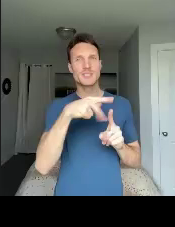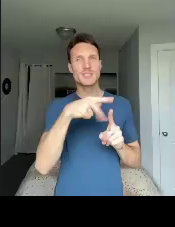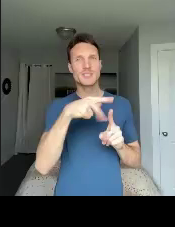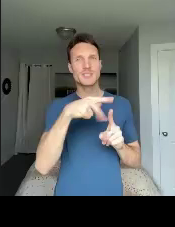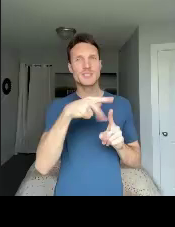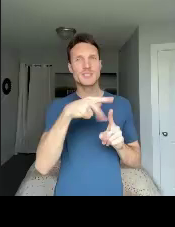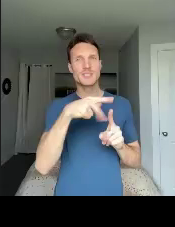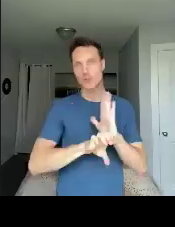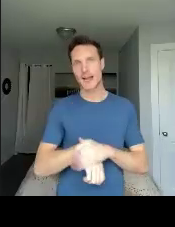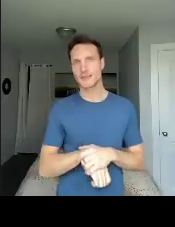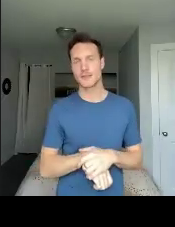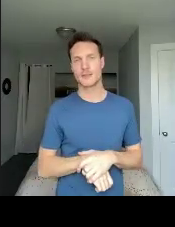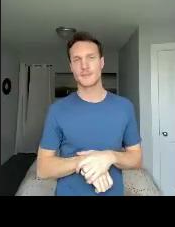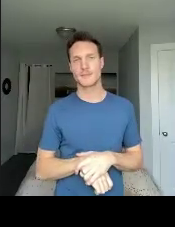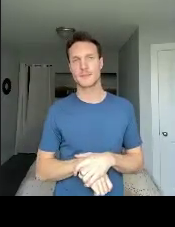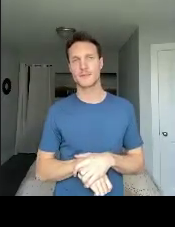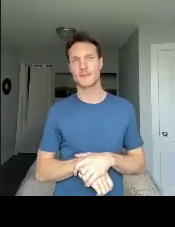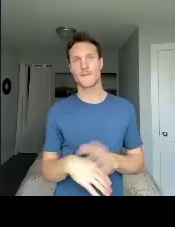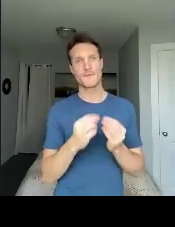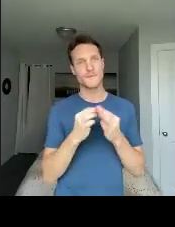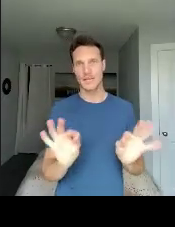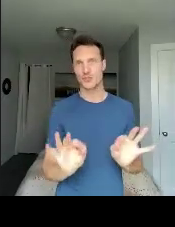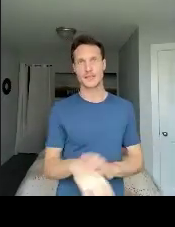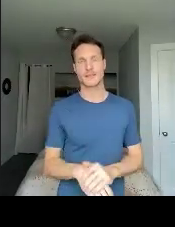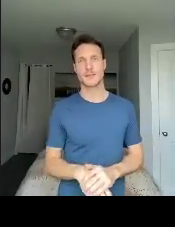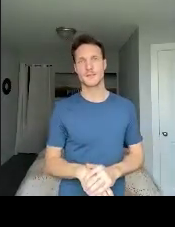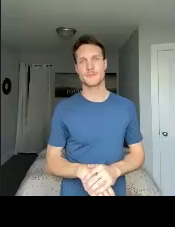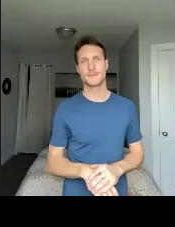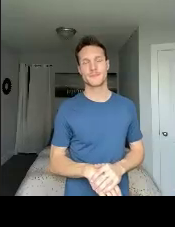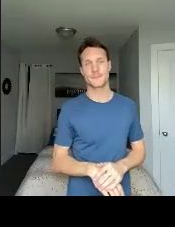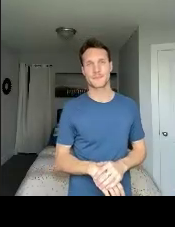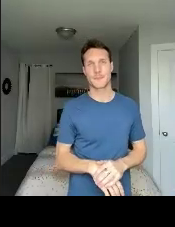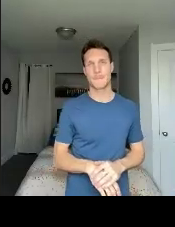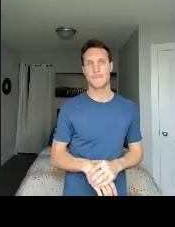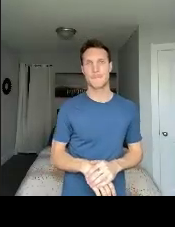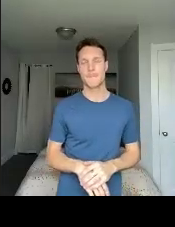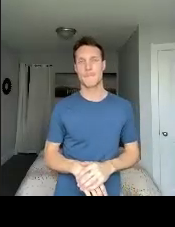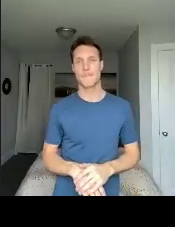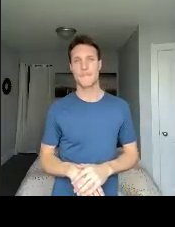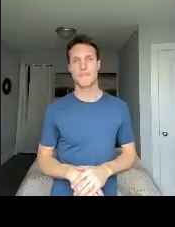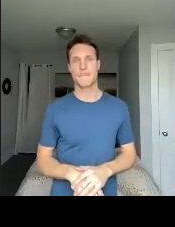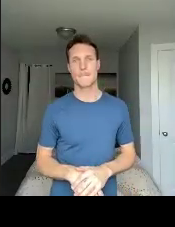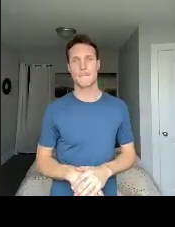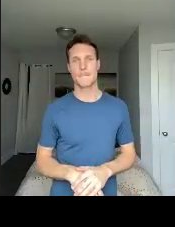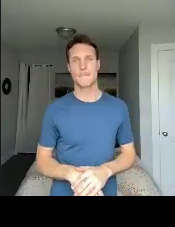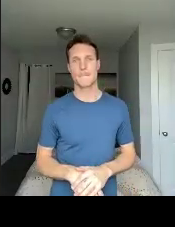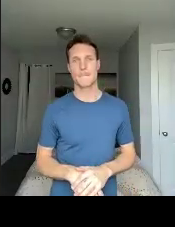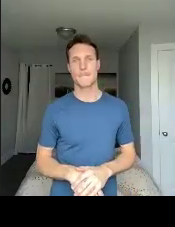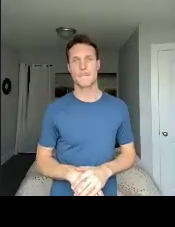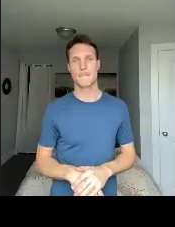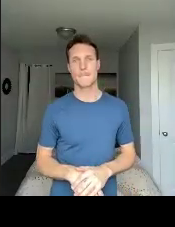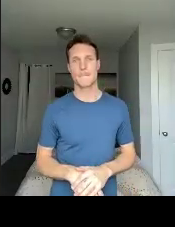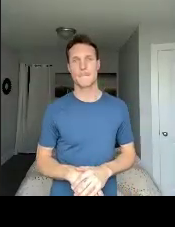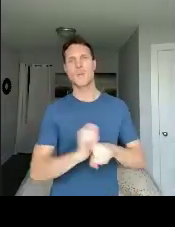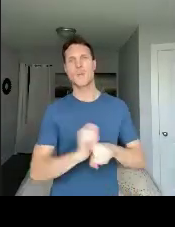UMKC, and we did send 5 individuals from KDADS to attend the Community of Practice Leadership Series that will go through